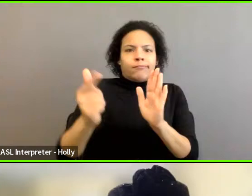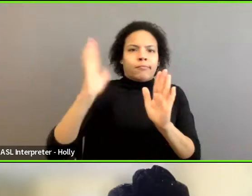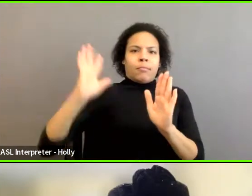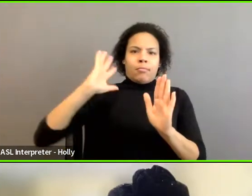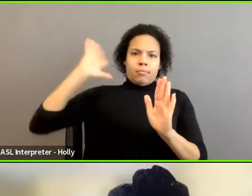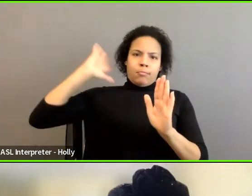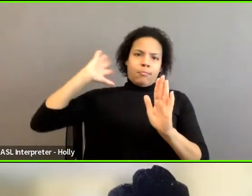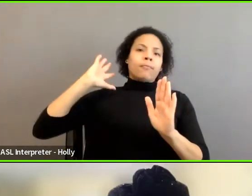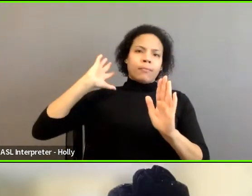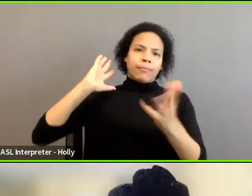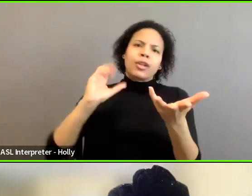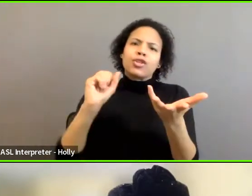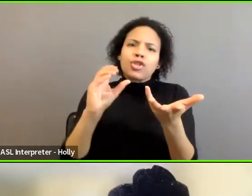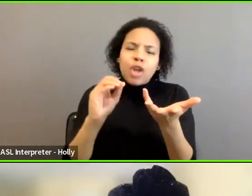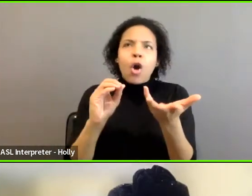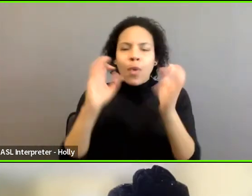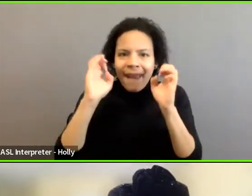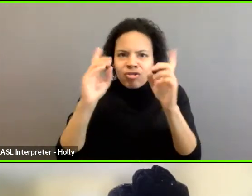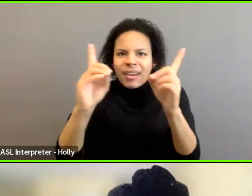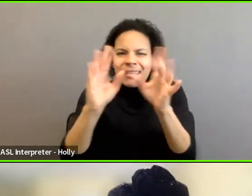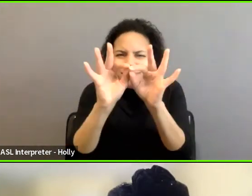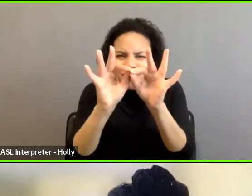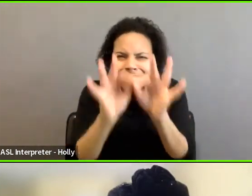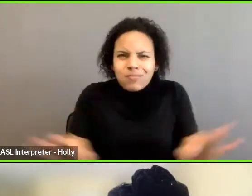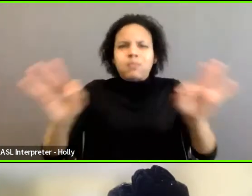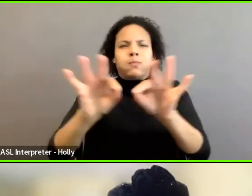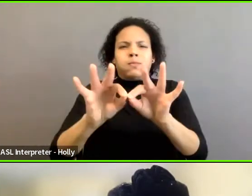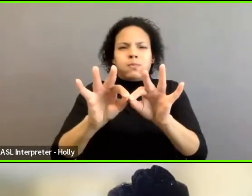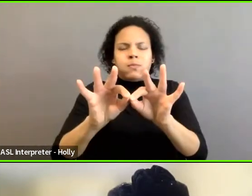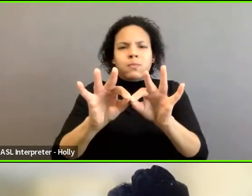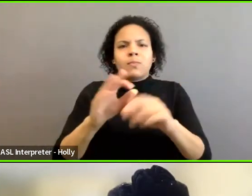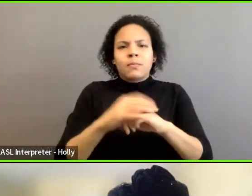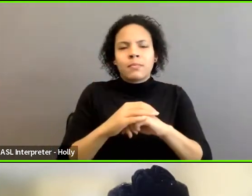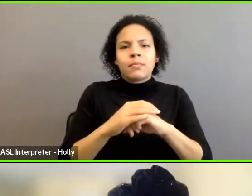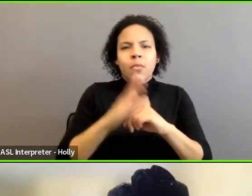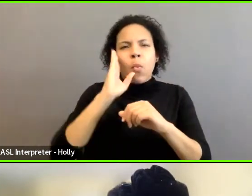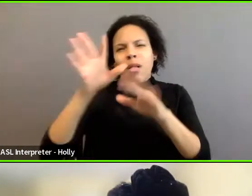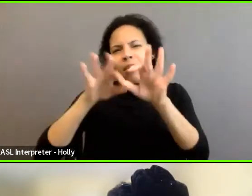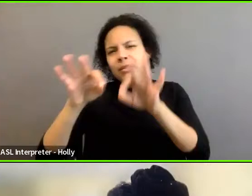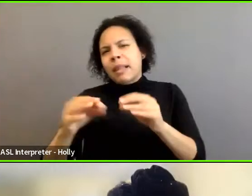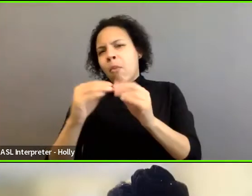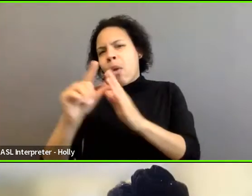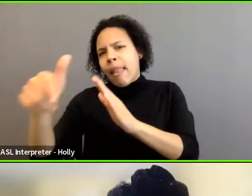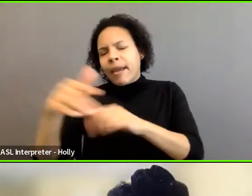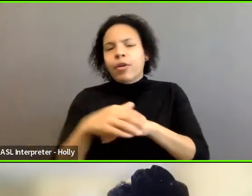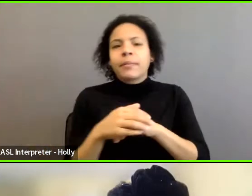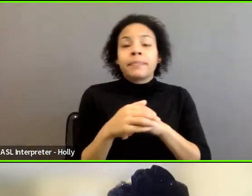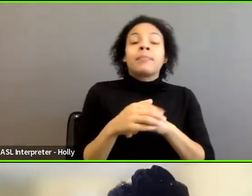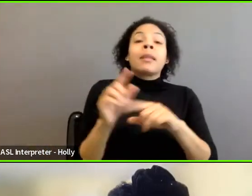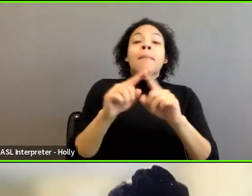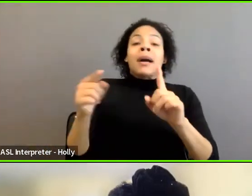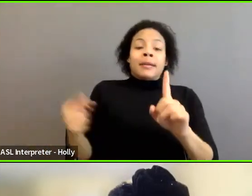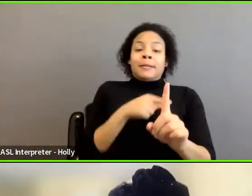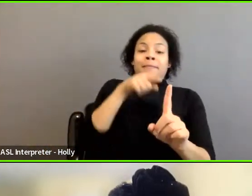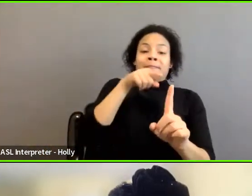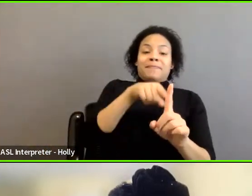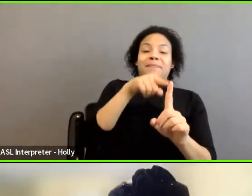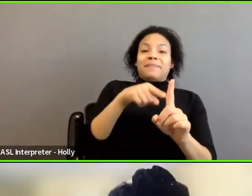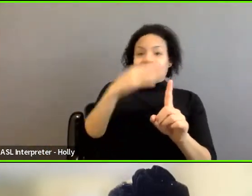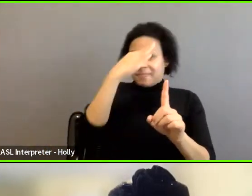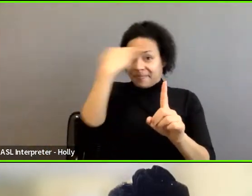necessity. And we're going to go into that a little bit later. But the Black Student Union, as we know